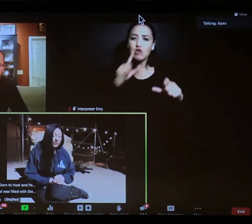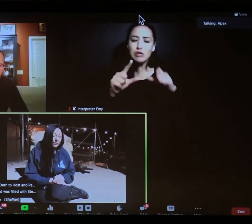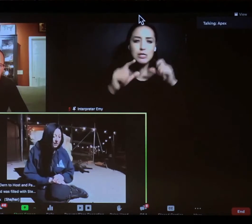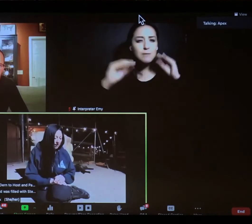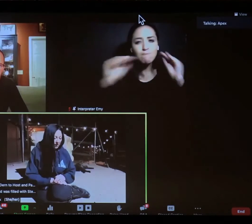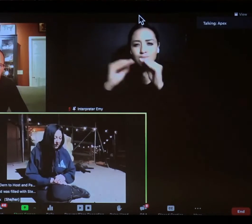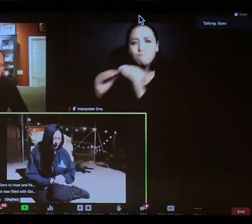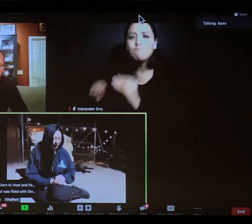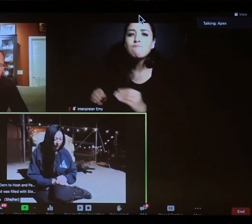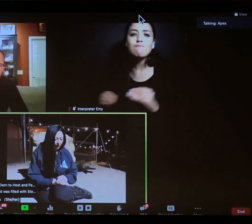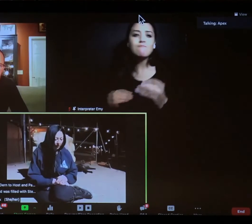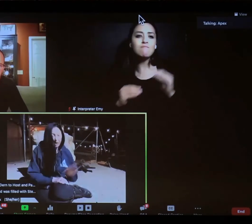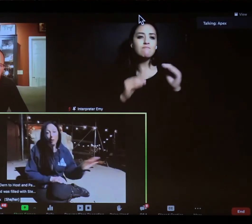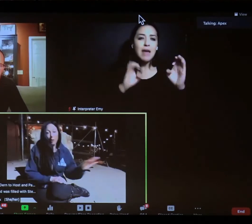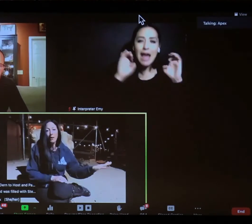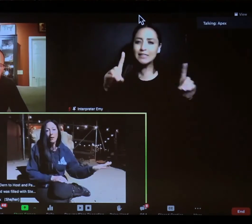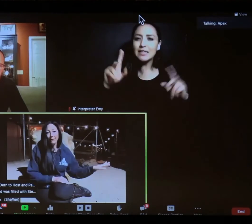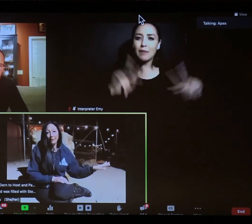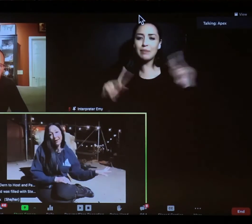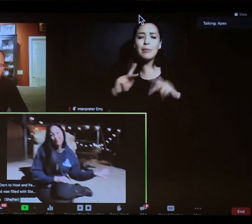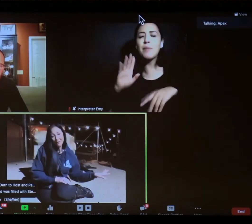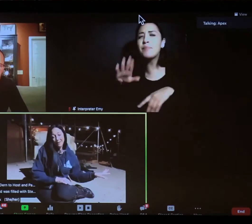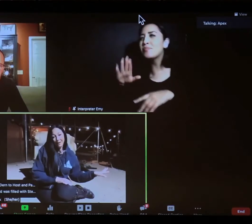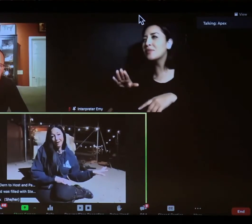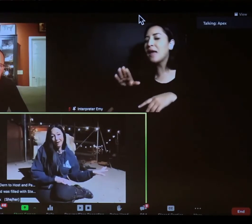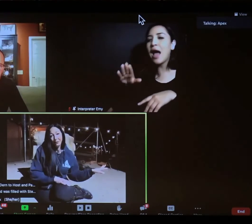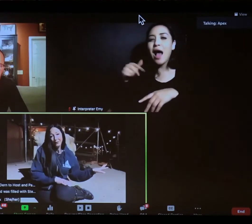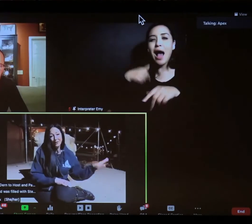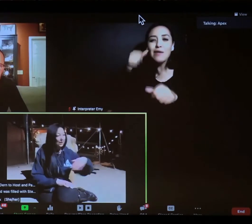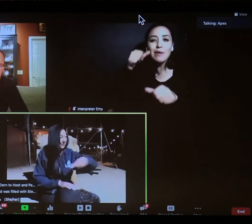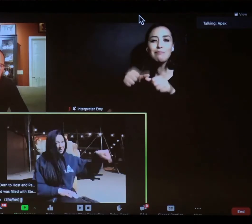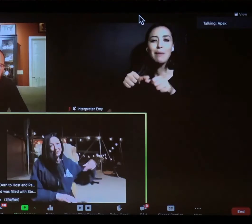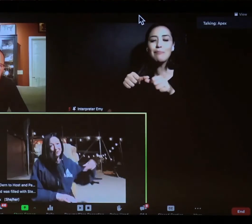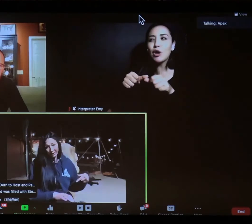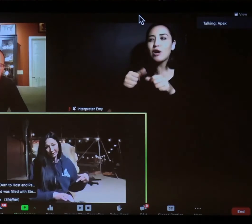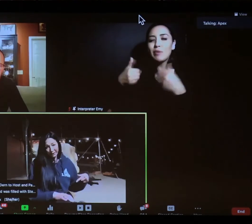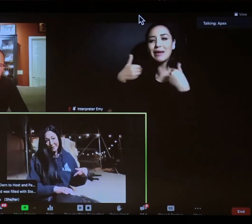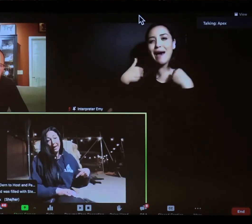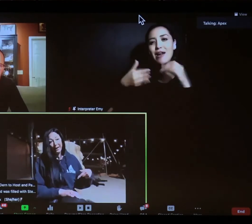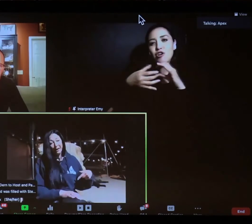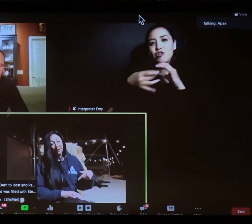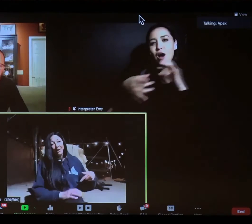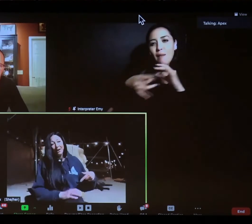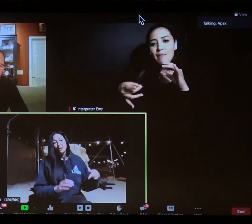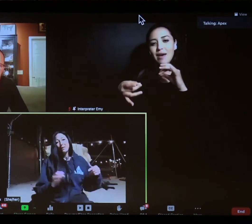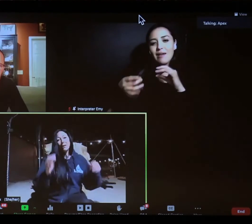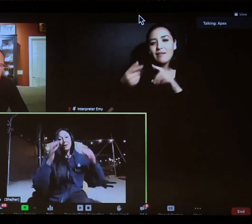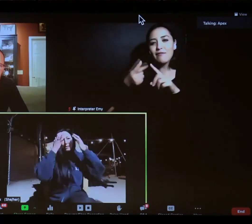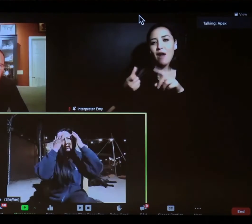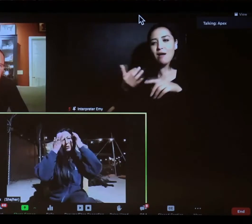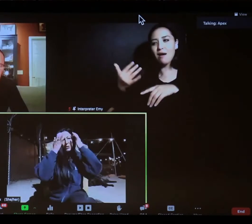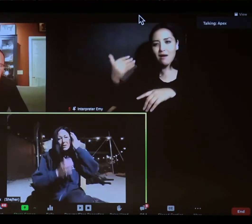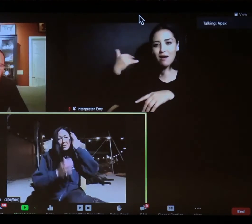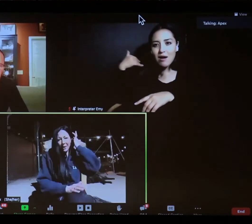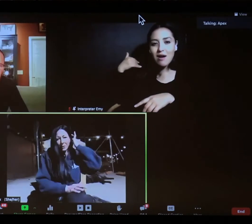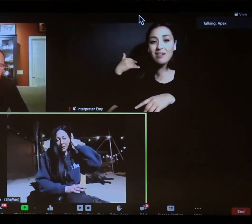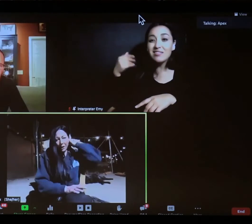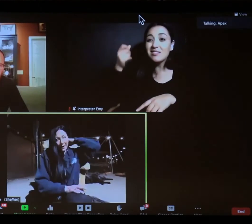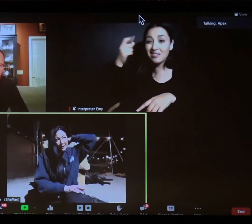because there was a comment in the last time that we did this earlier today. These guys do